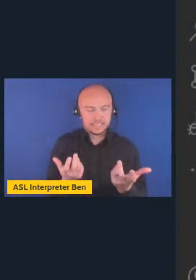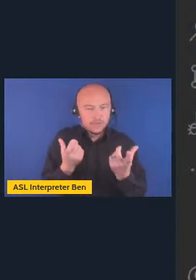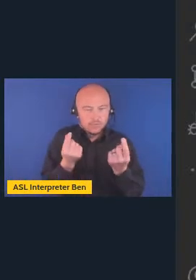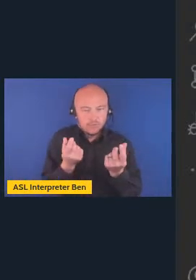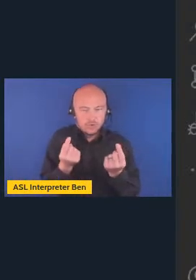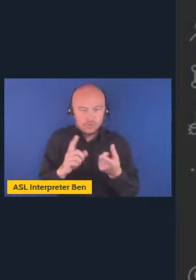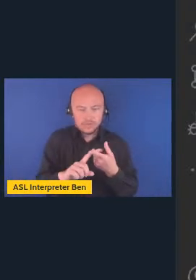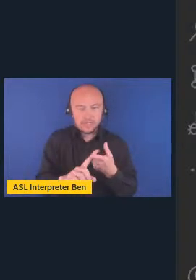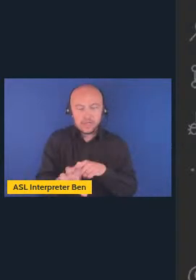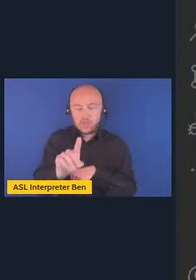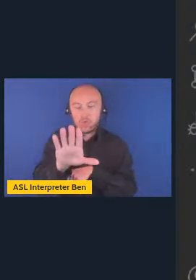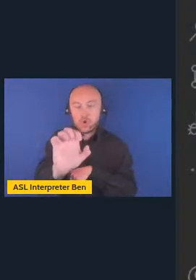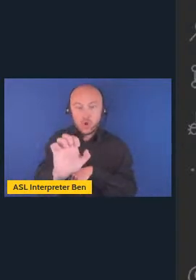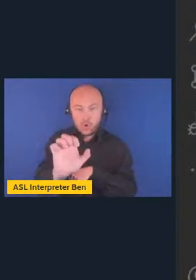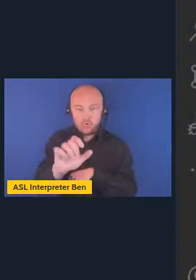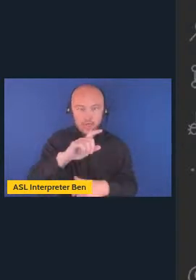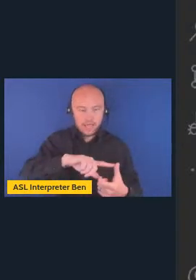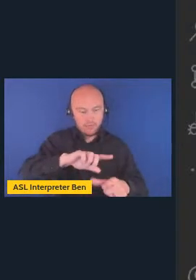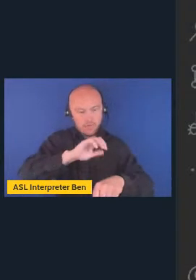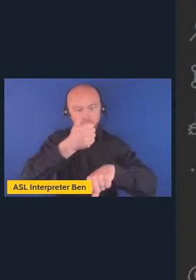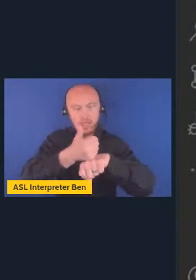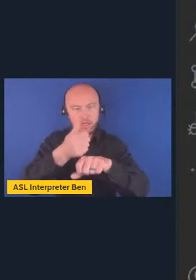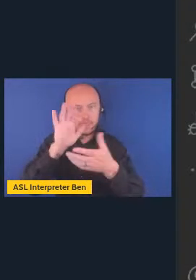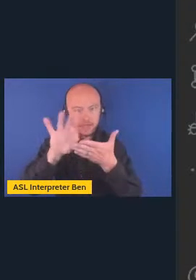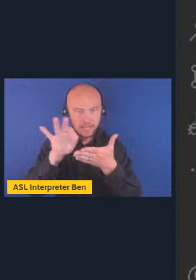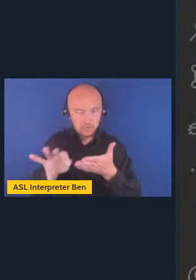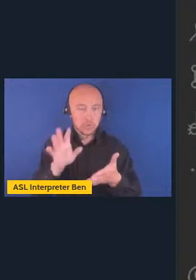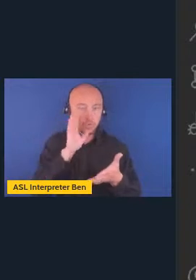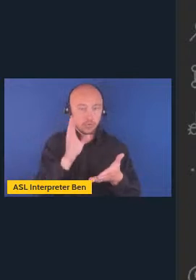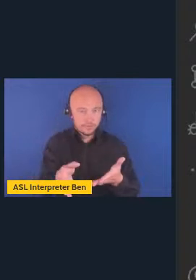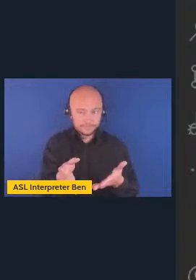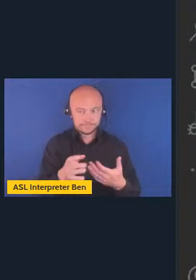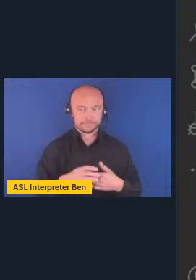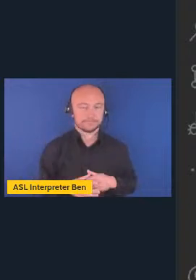call the uppercase, I'm going to increment the counter.